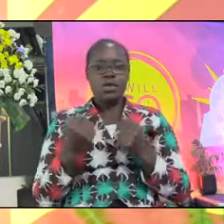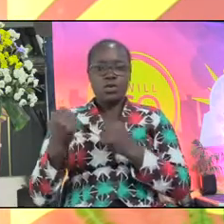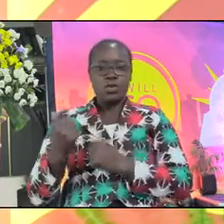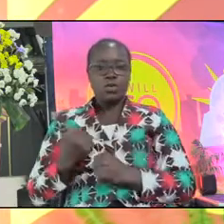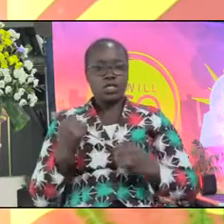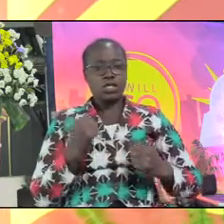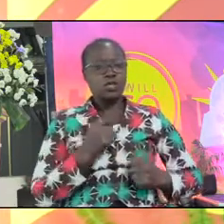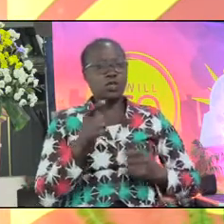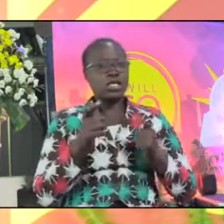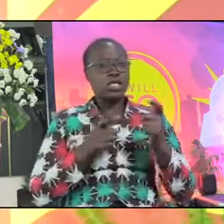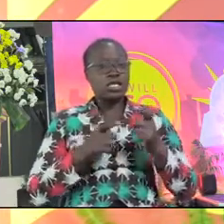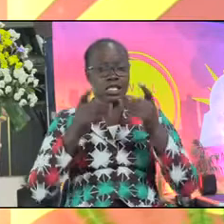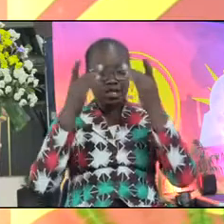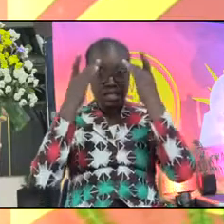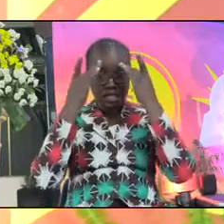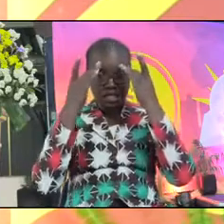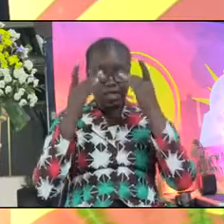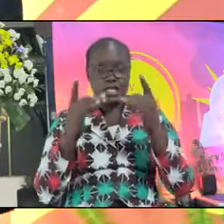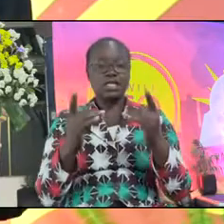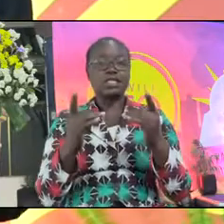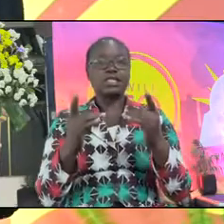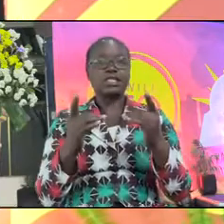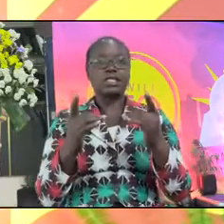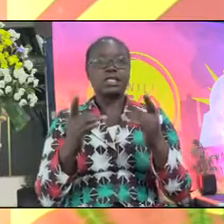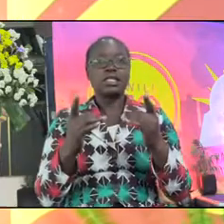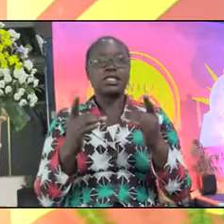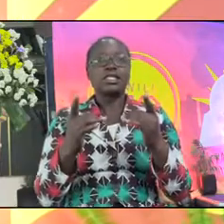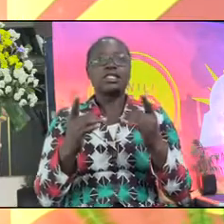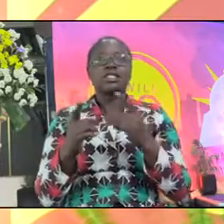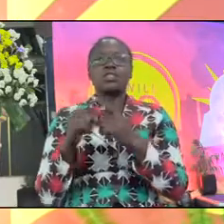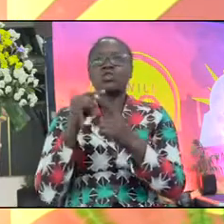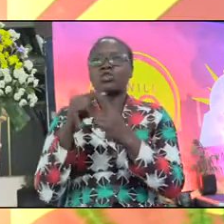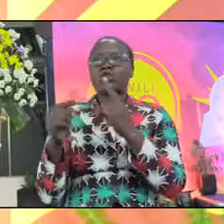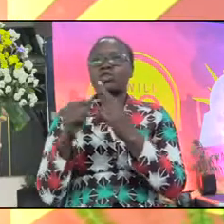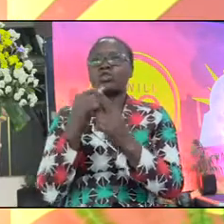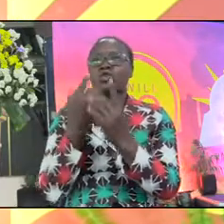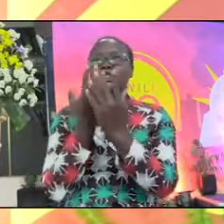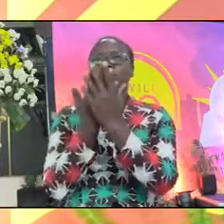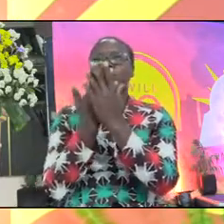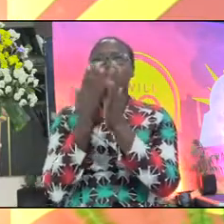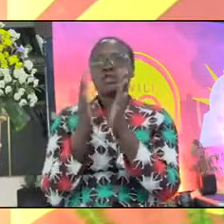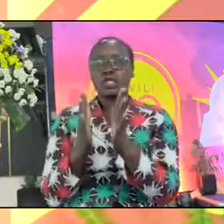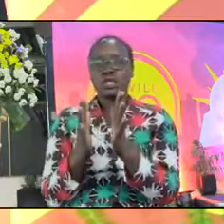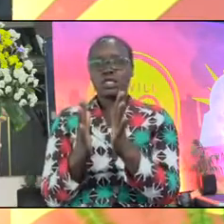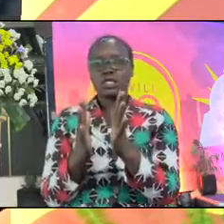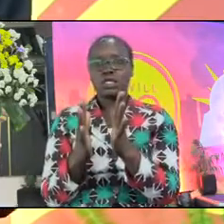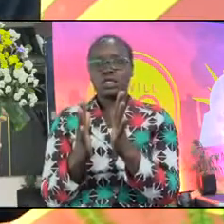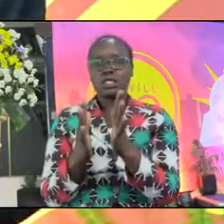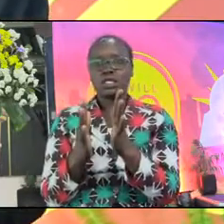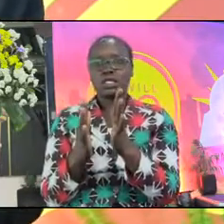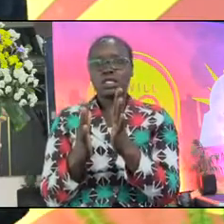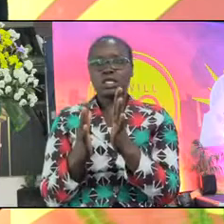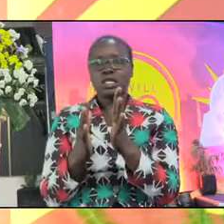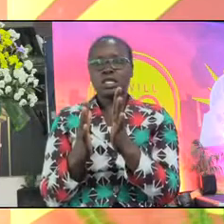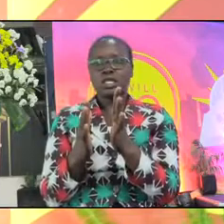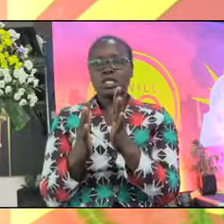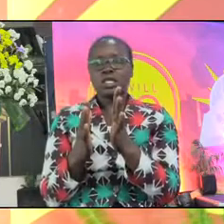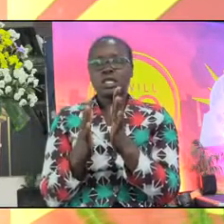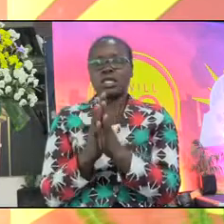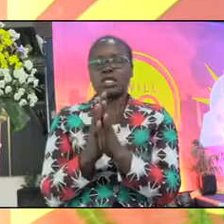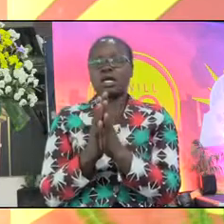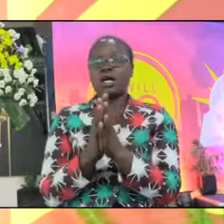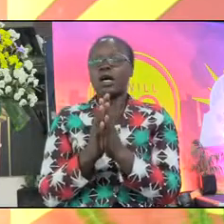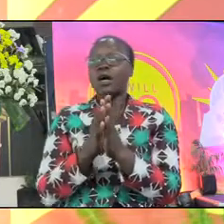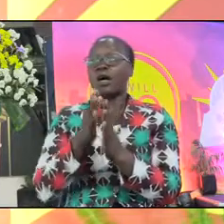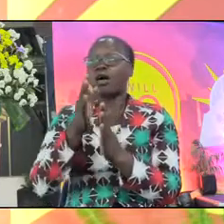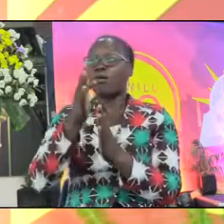in charge decided that he was going to kill the prisoners. But Paul told